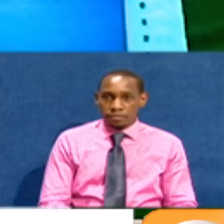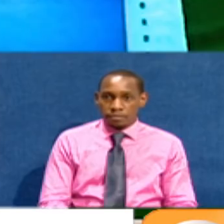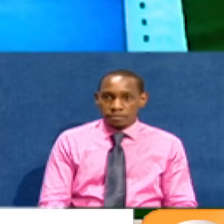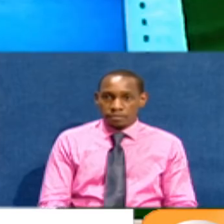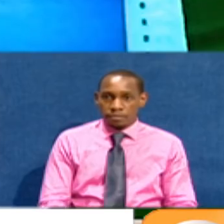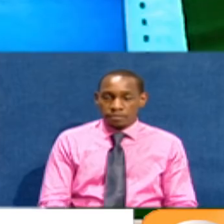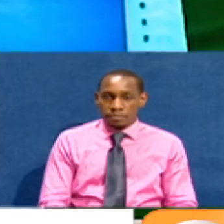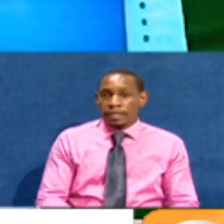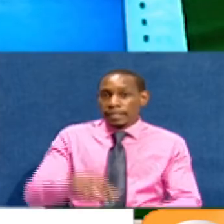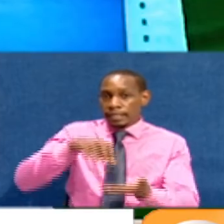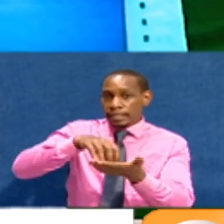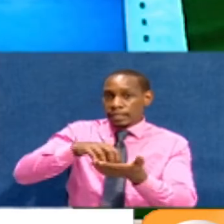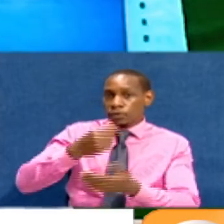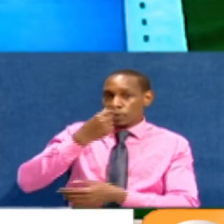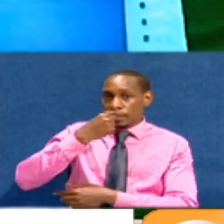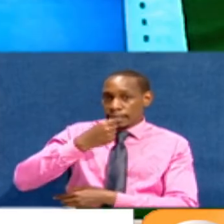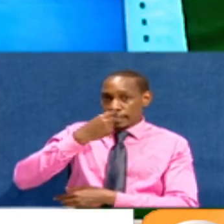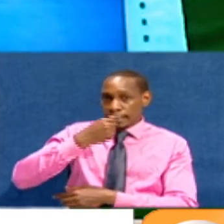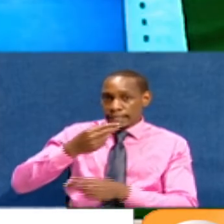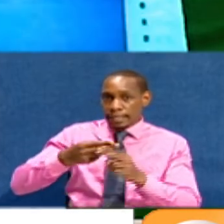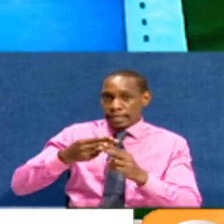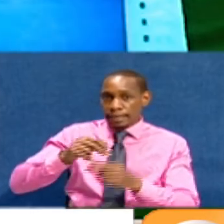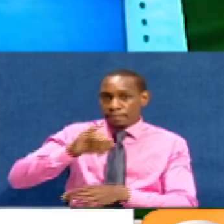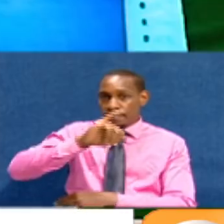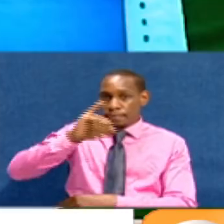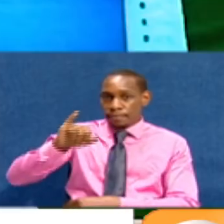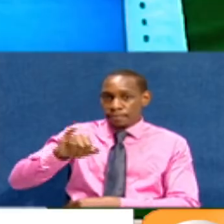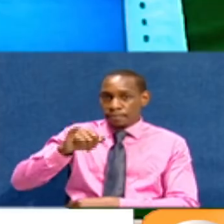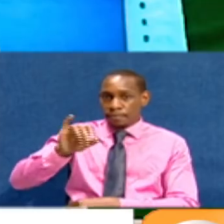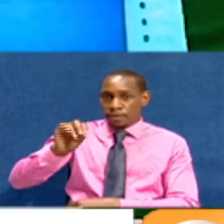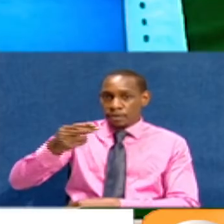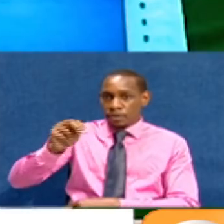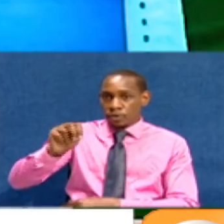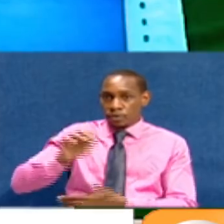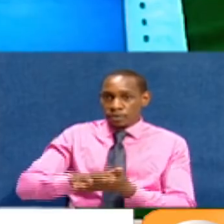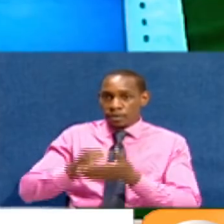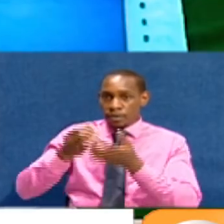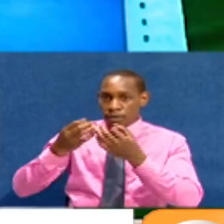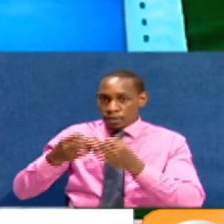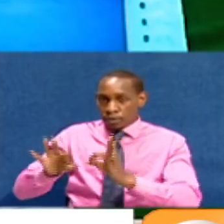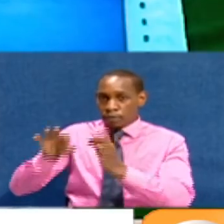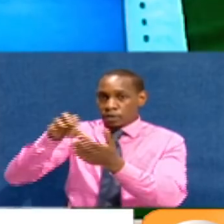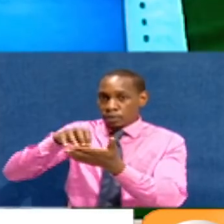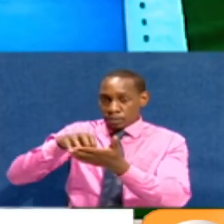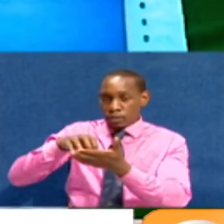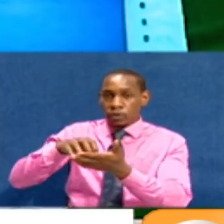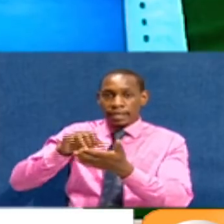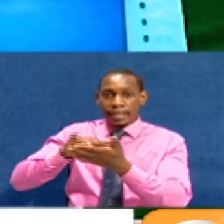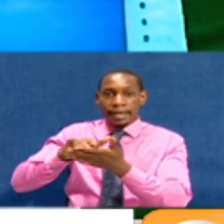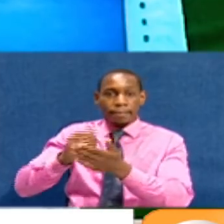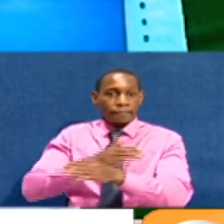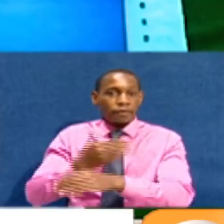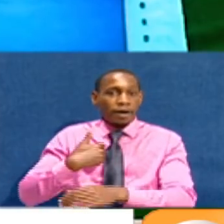the President of Tanzania, John Pombe Magufuli, is because of the very official position he had taken